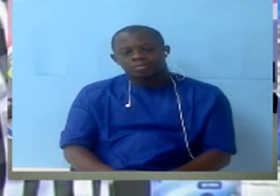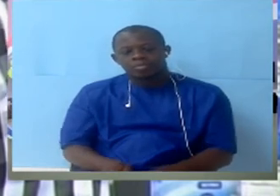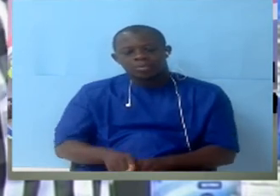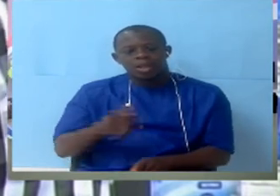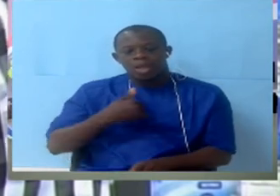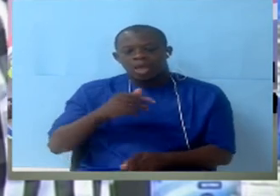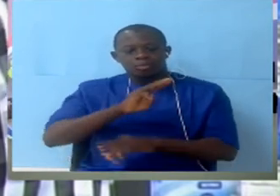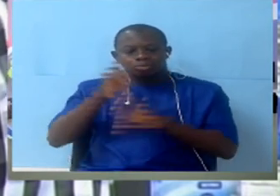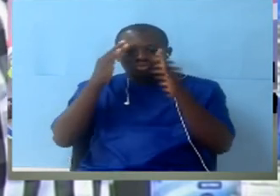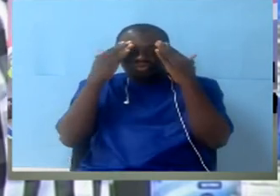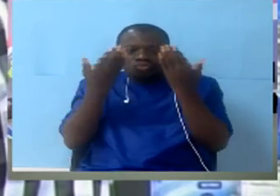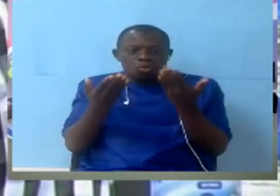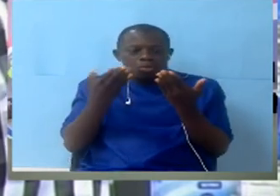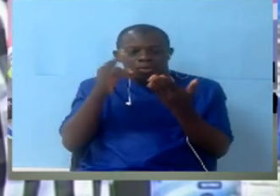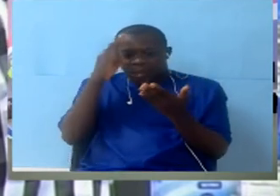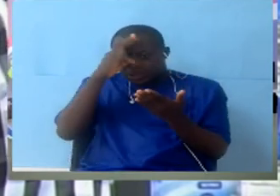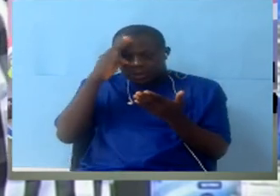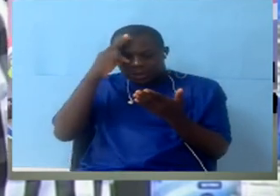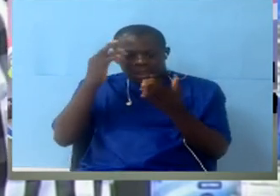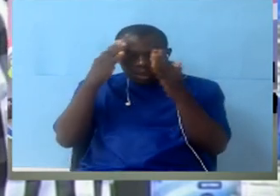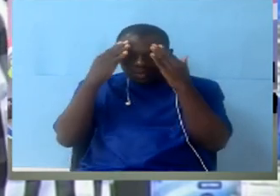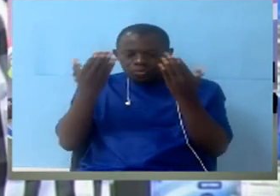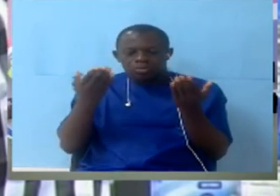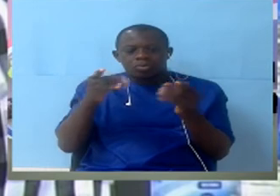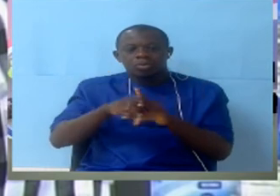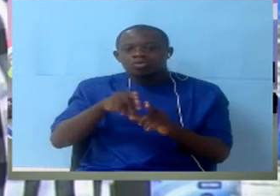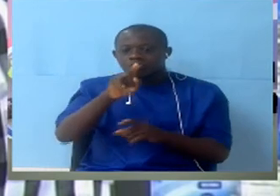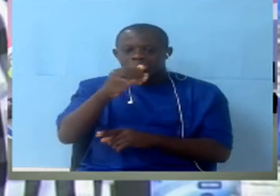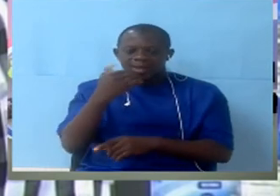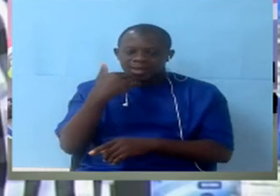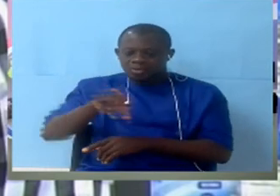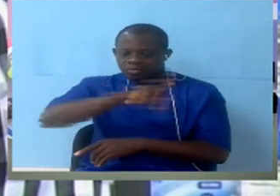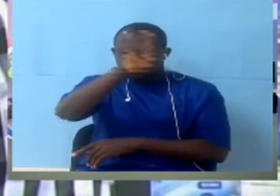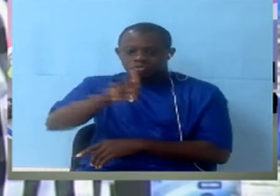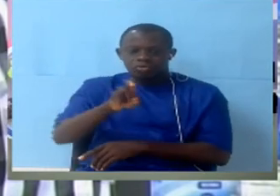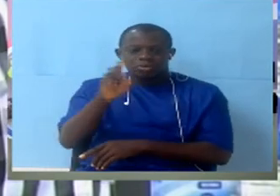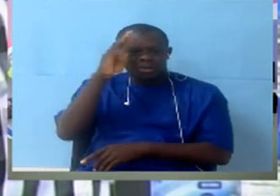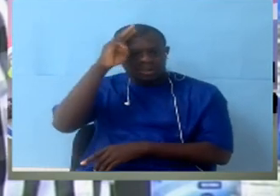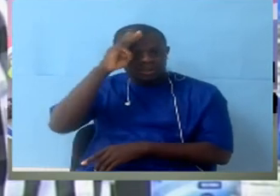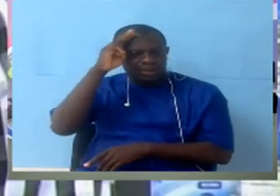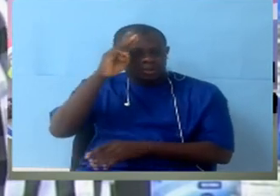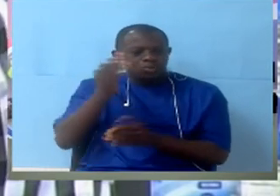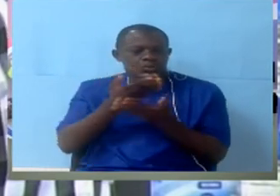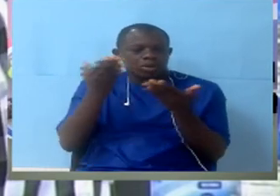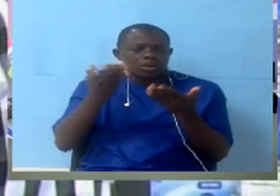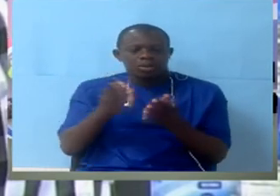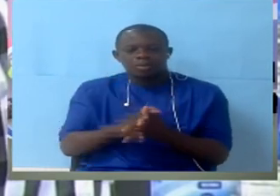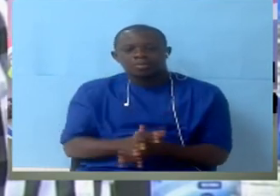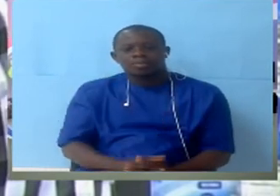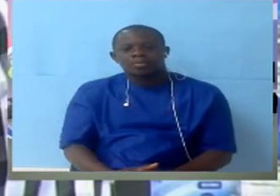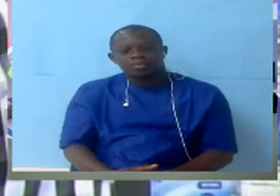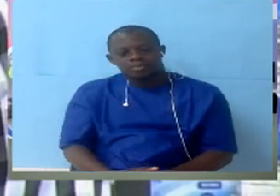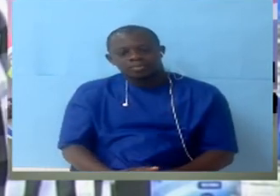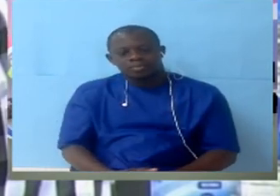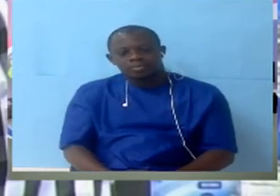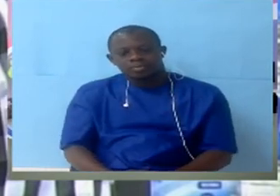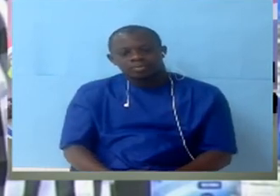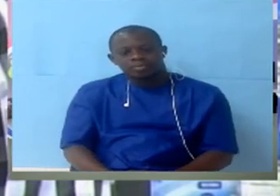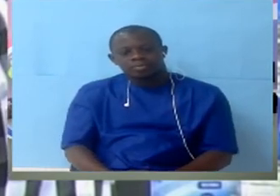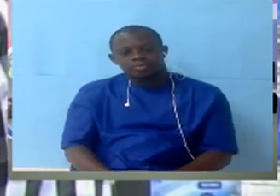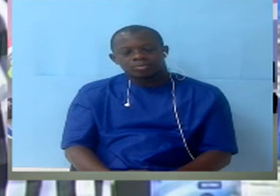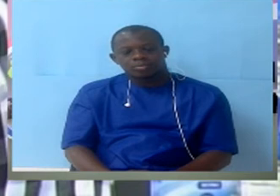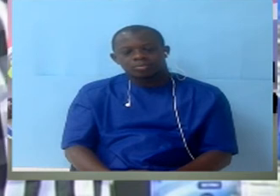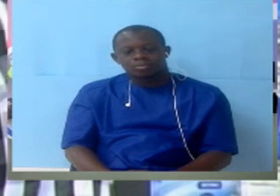I don't even know the reason. Did you ask them what the reason was? Of course,